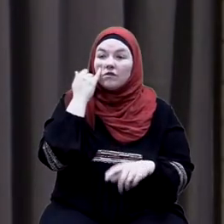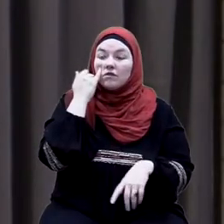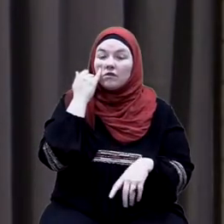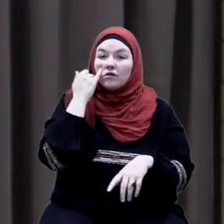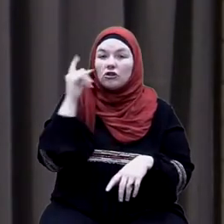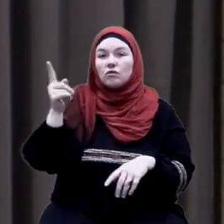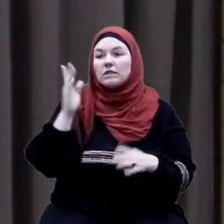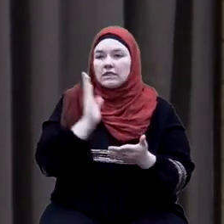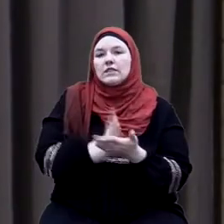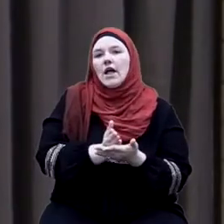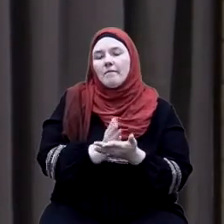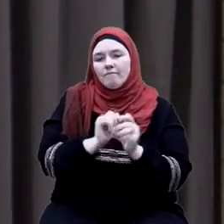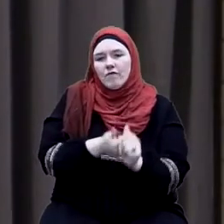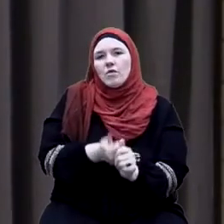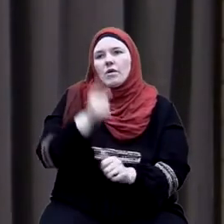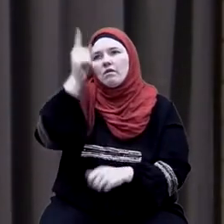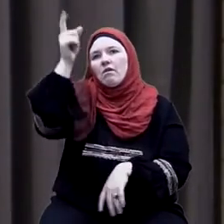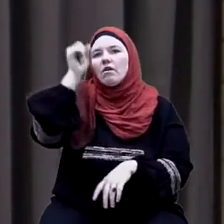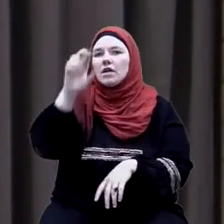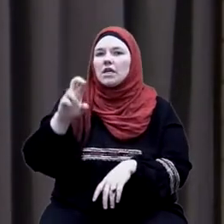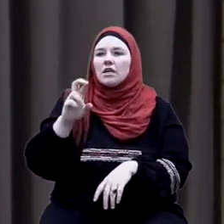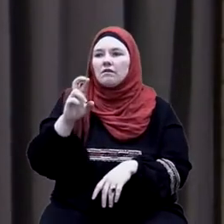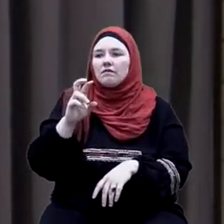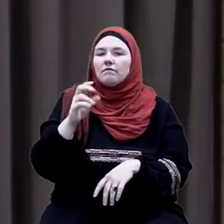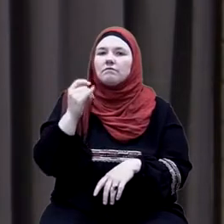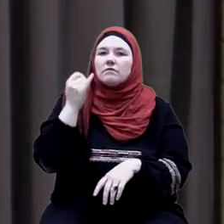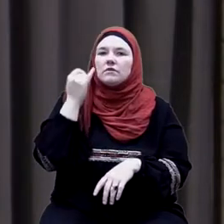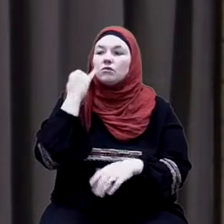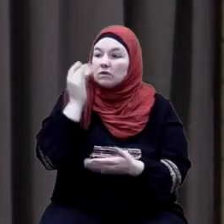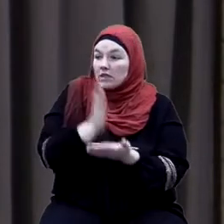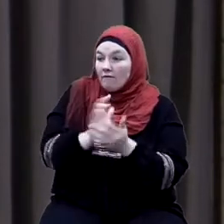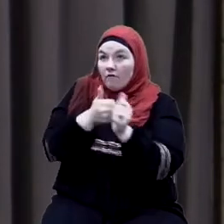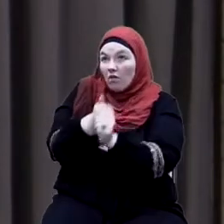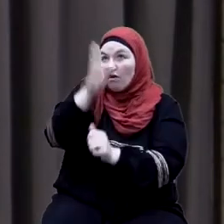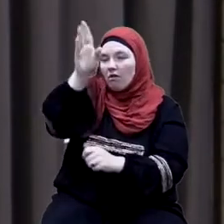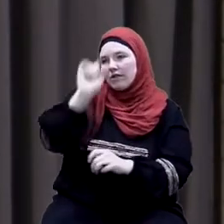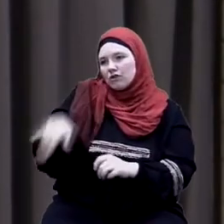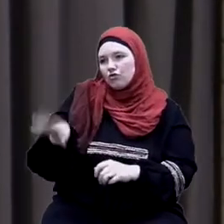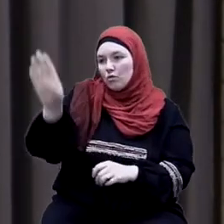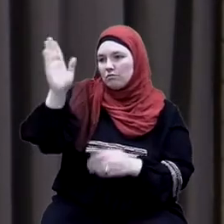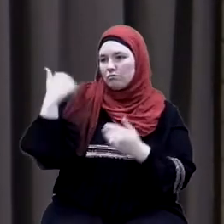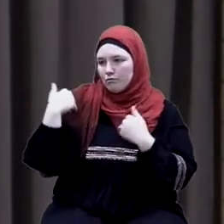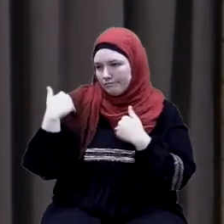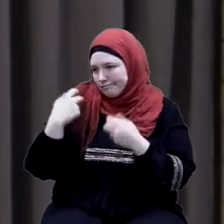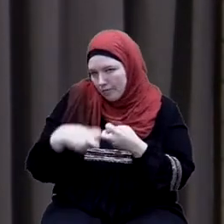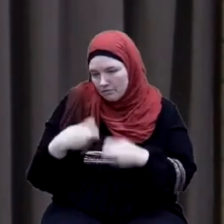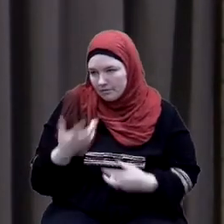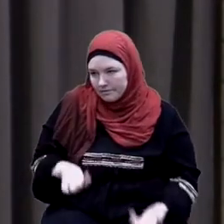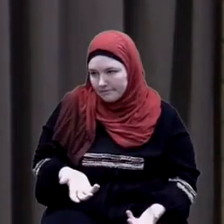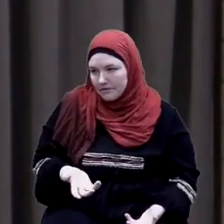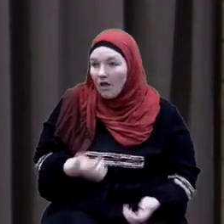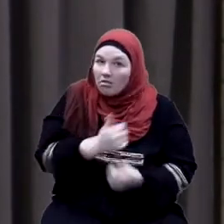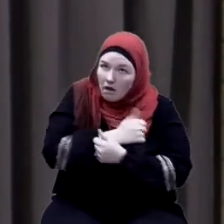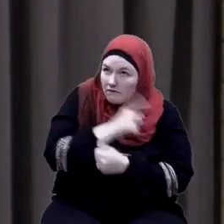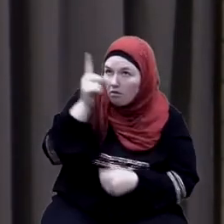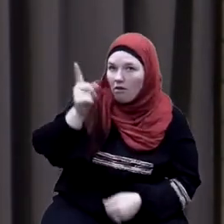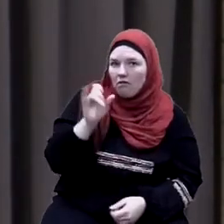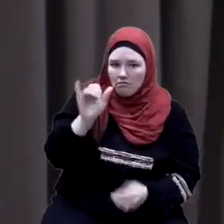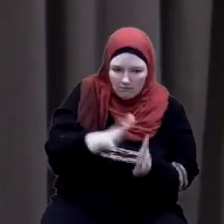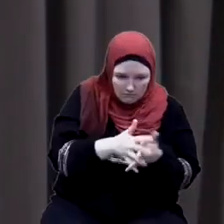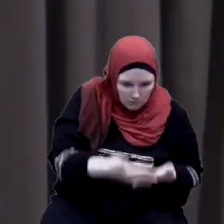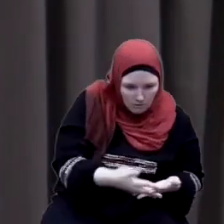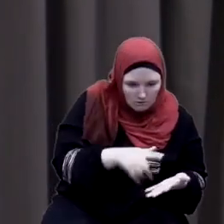problem. If you give it away, it's your problem. But it is yours to keep. Love Allah, love His